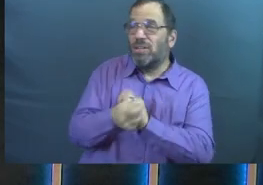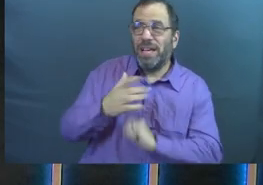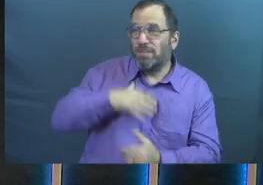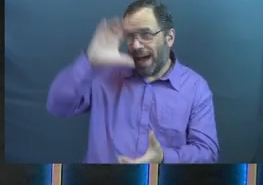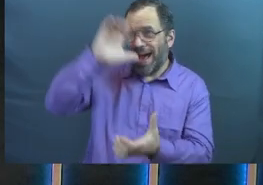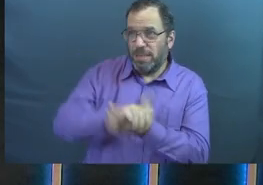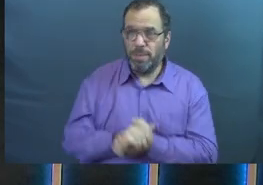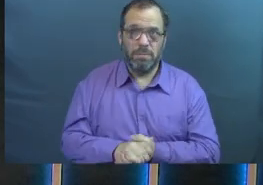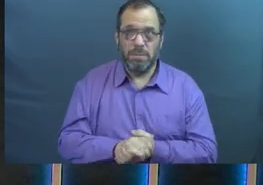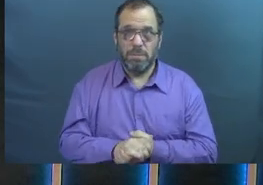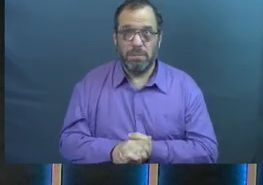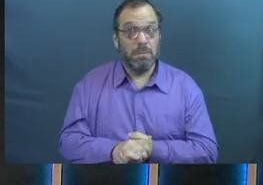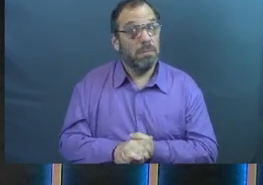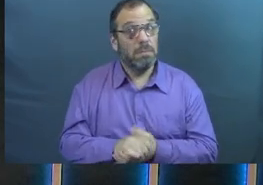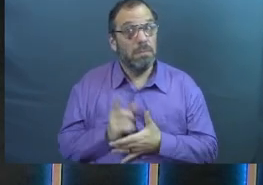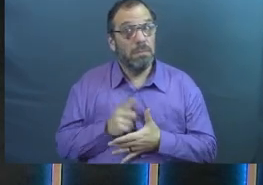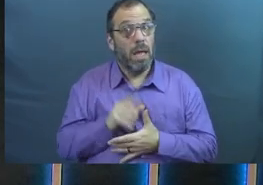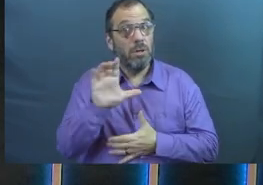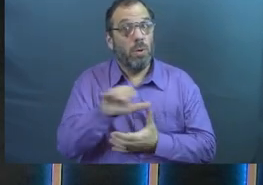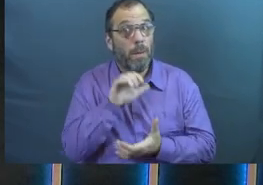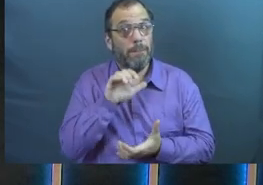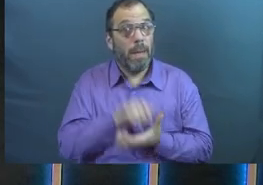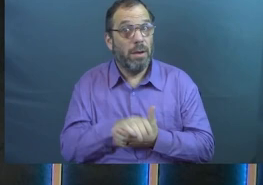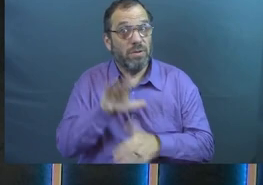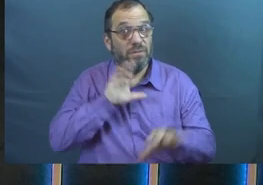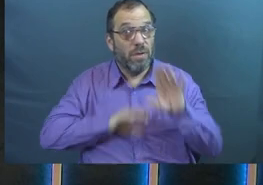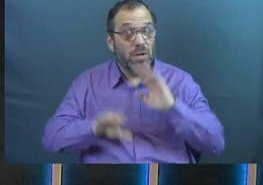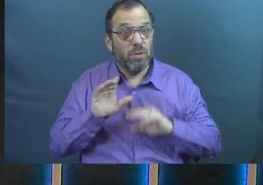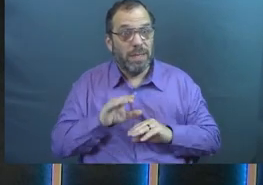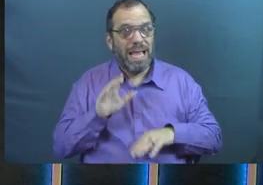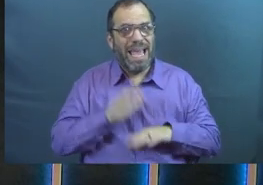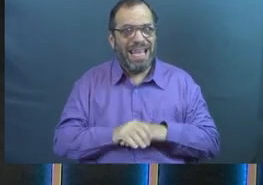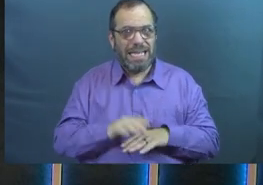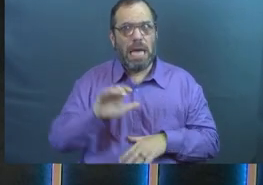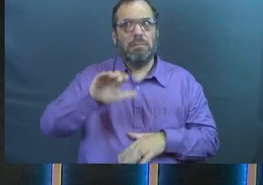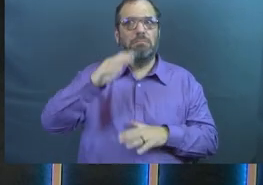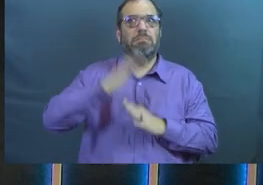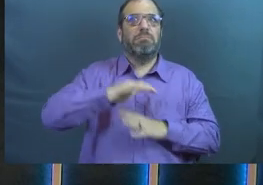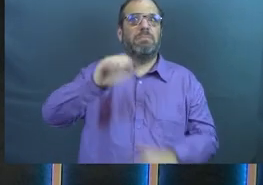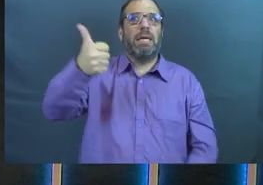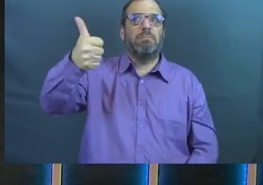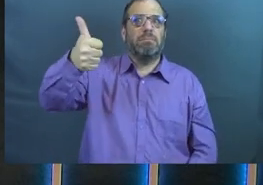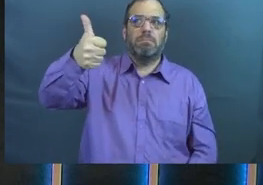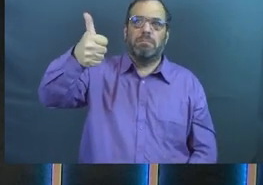For some of us, this right here is why your marriage frustration is at a 10 right now.